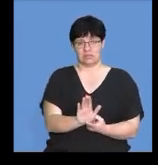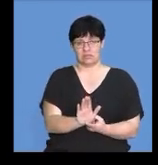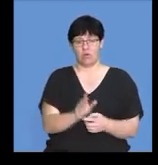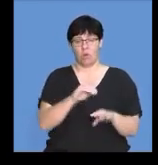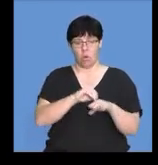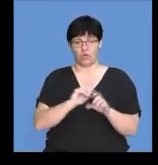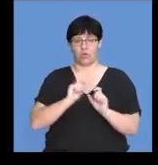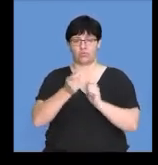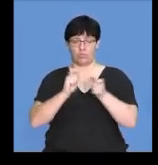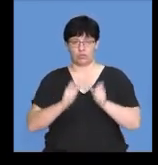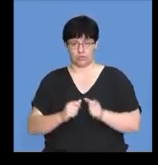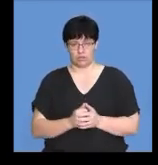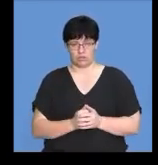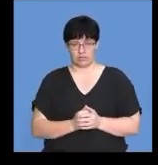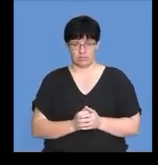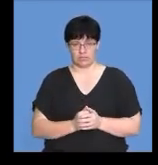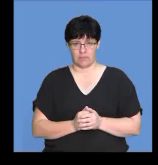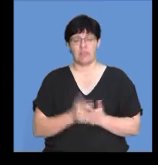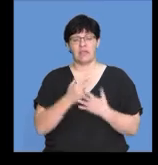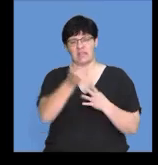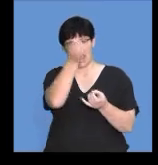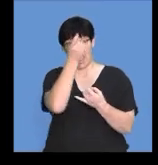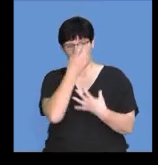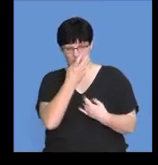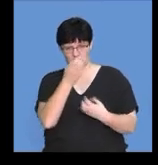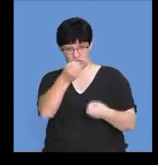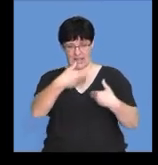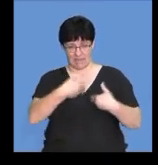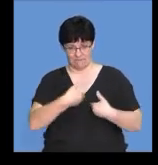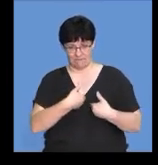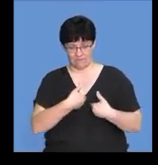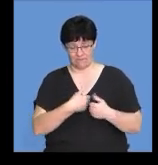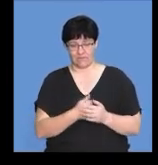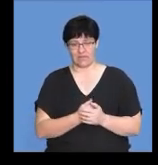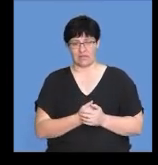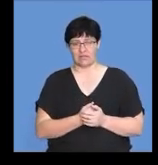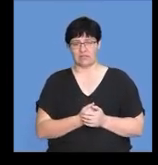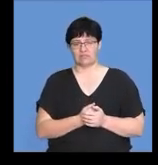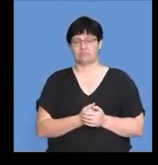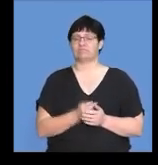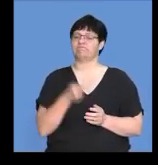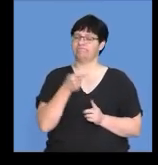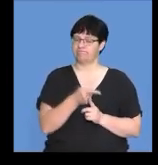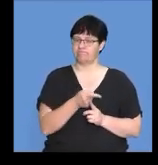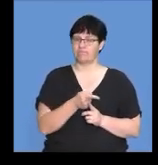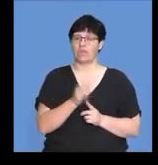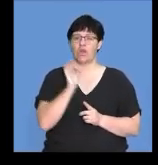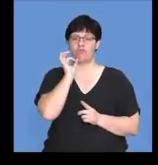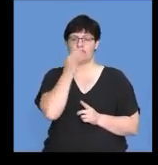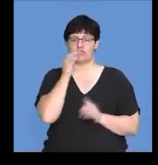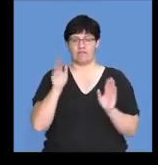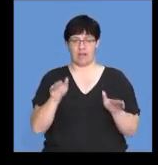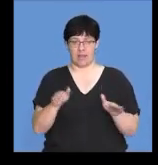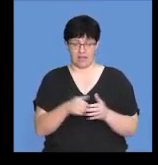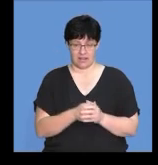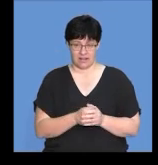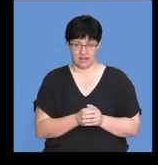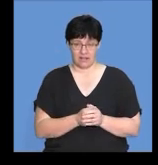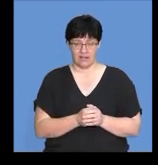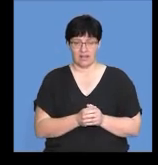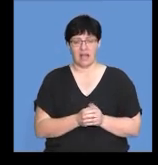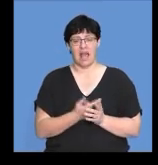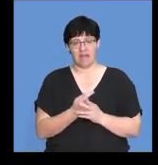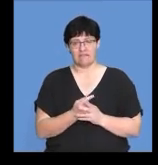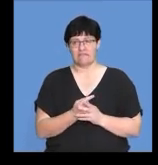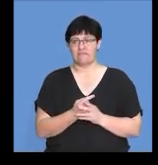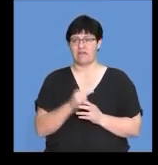the chromosomes. So that's kind of an information that's given to you about what we call fruit flies, and that have